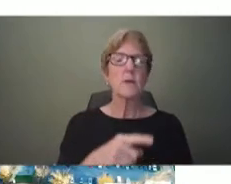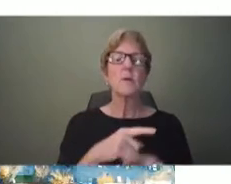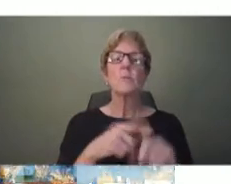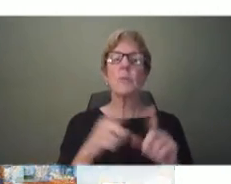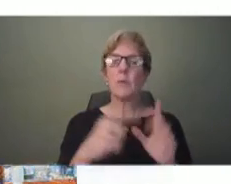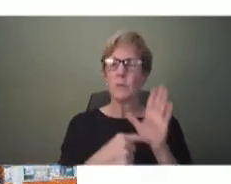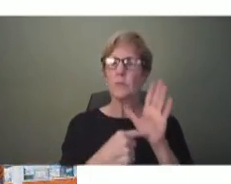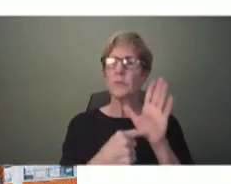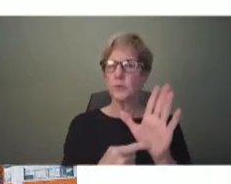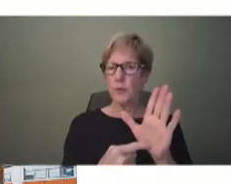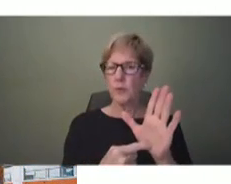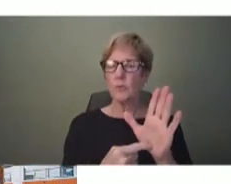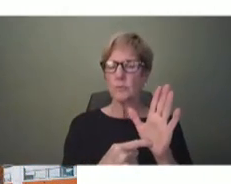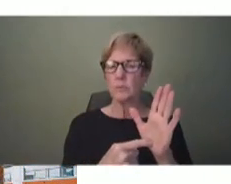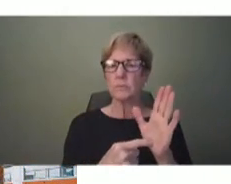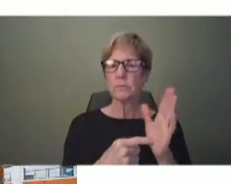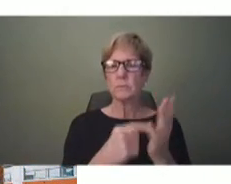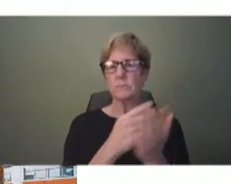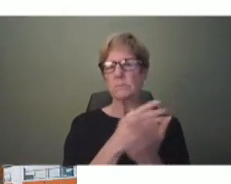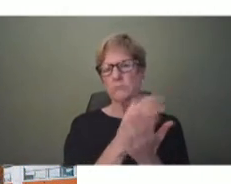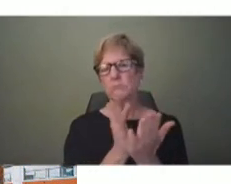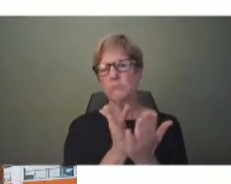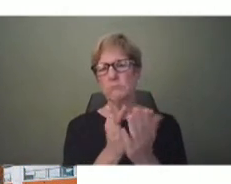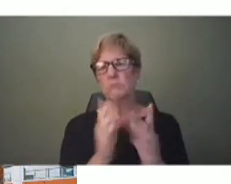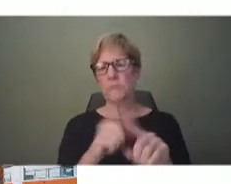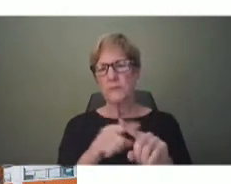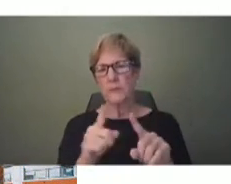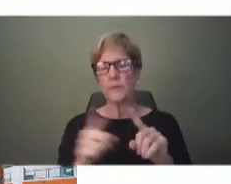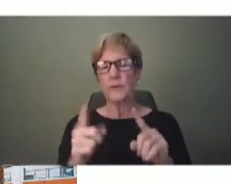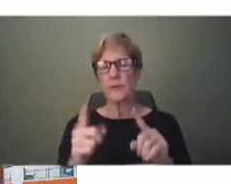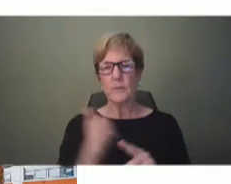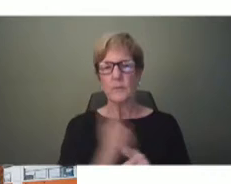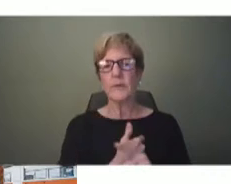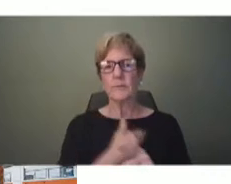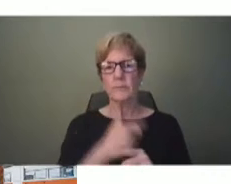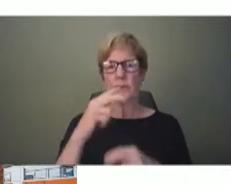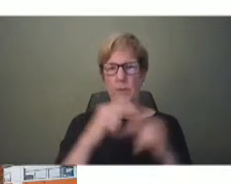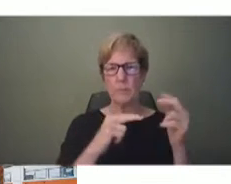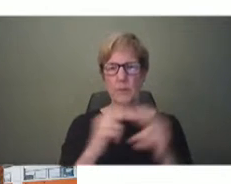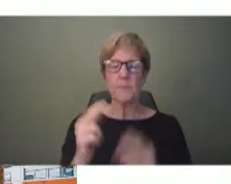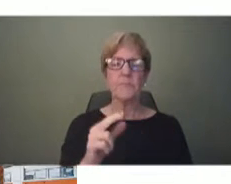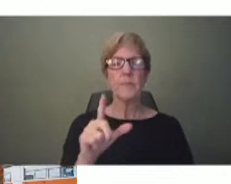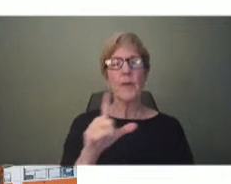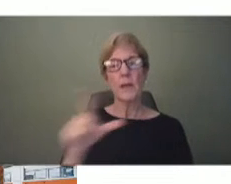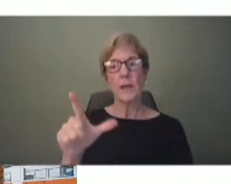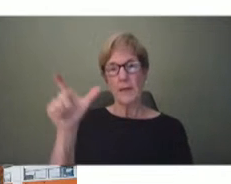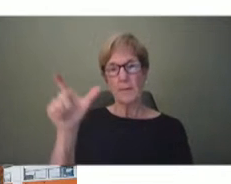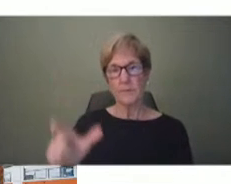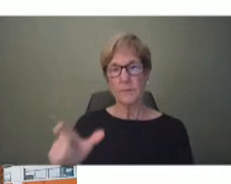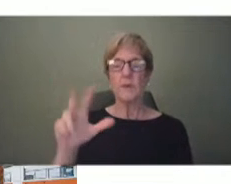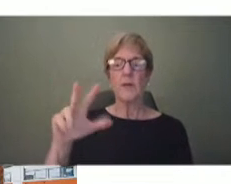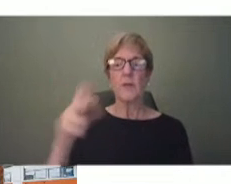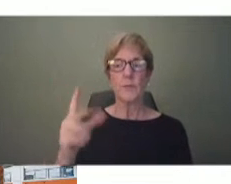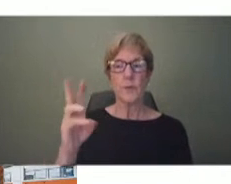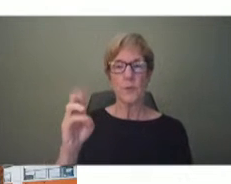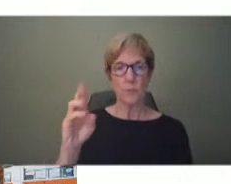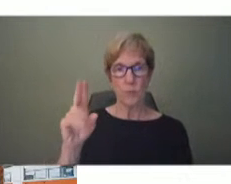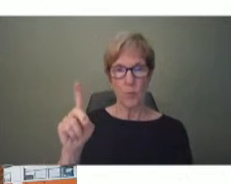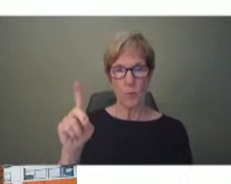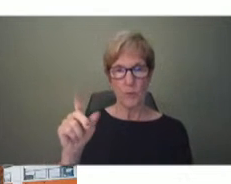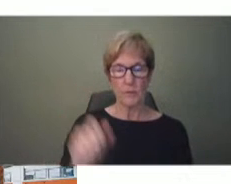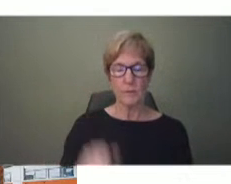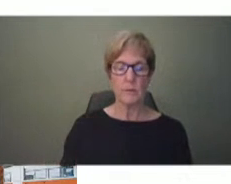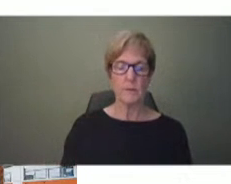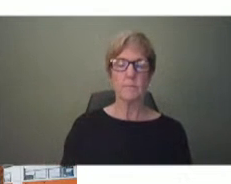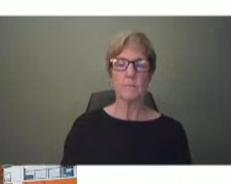uh take you through some of the uh different ones that we've been involved to the left is one in uh Third Ward uh uh this